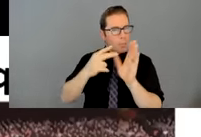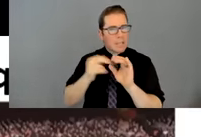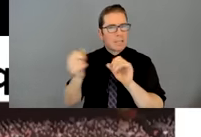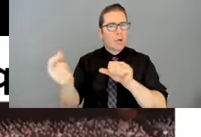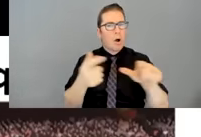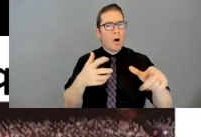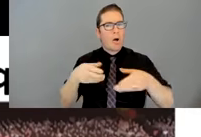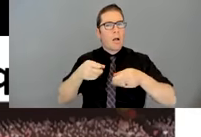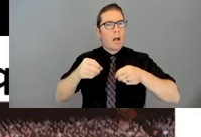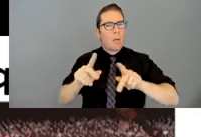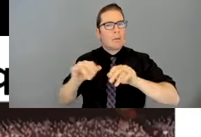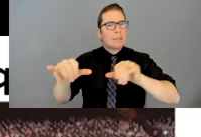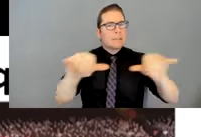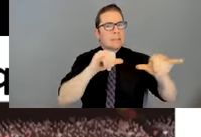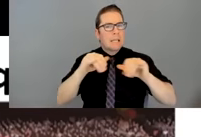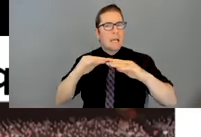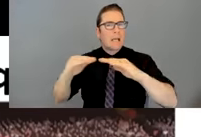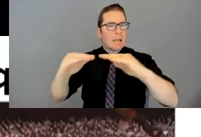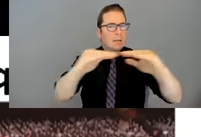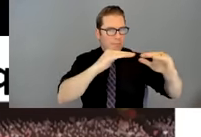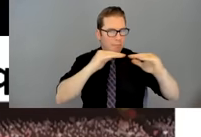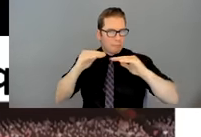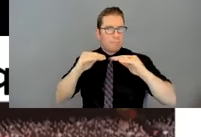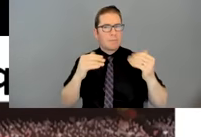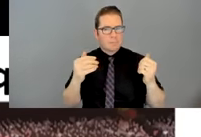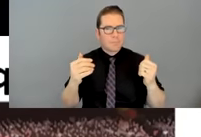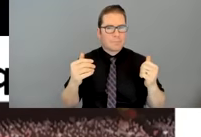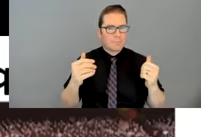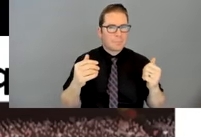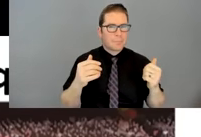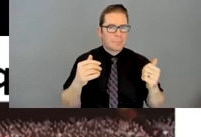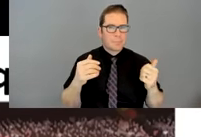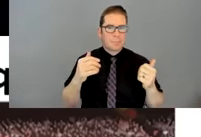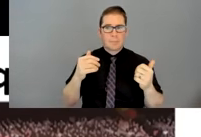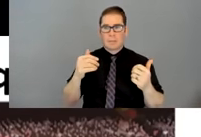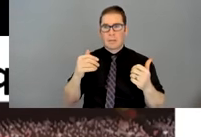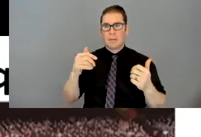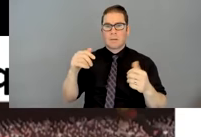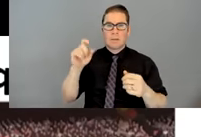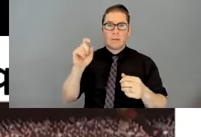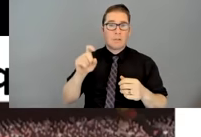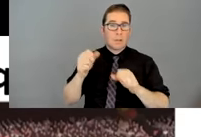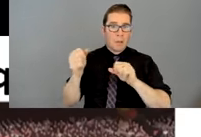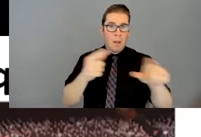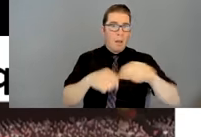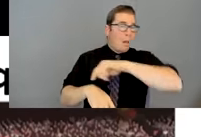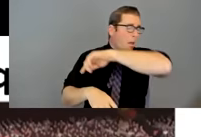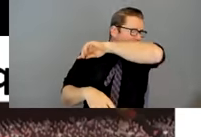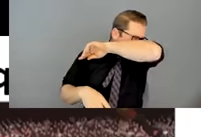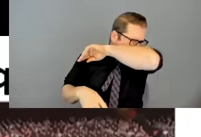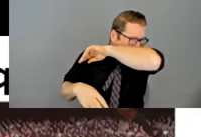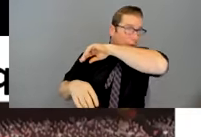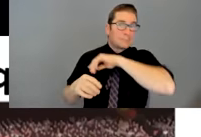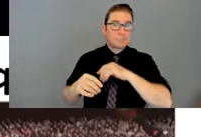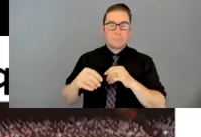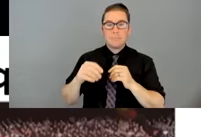is equal and fair, right? That idea, that assumption of sameness, and that we need to treat everybody the same in order to be fair.